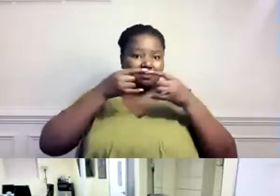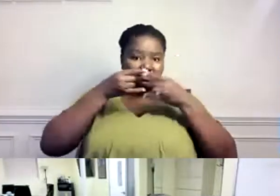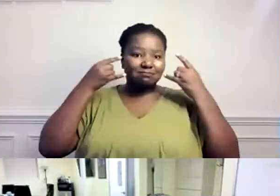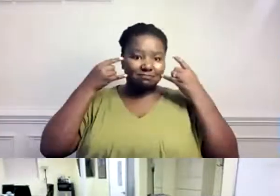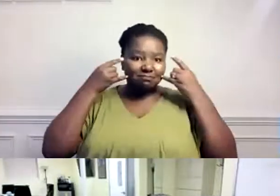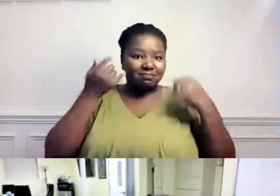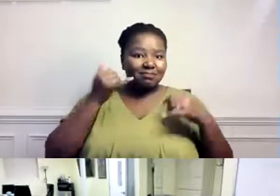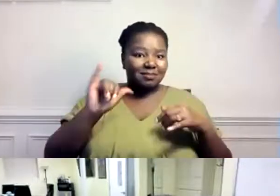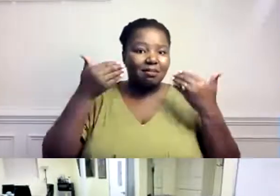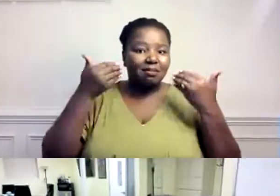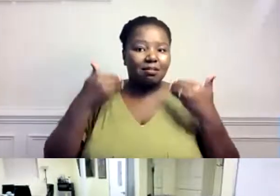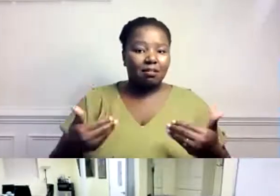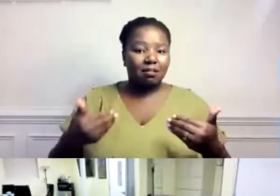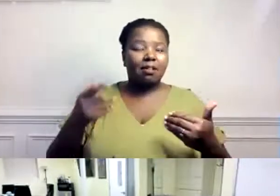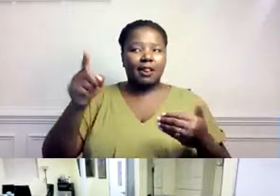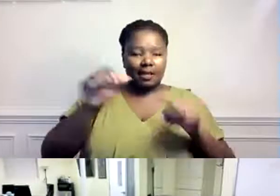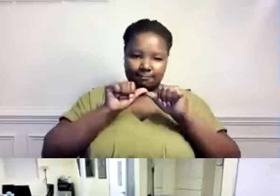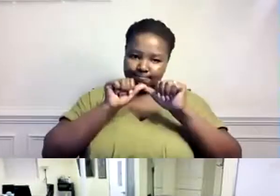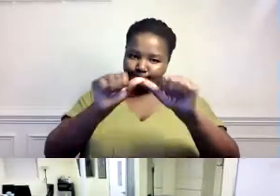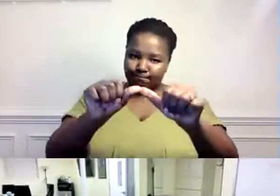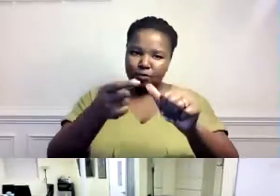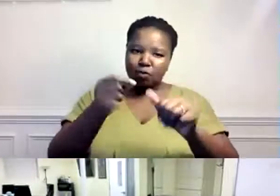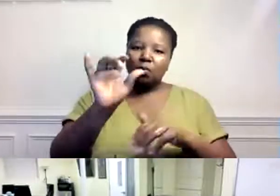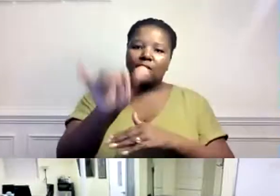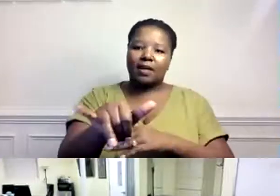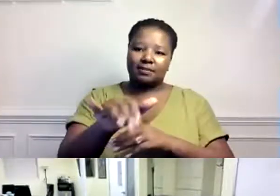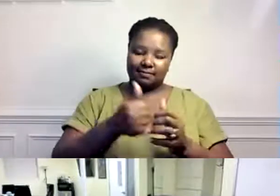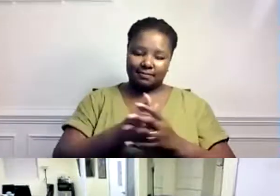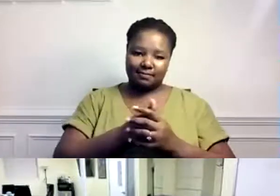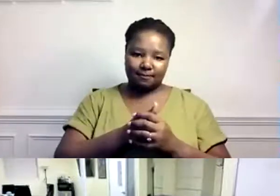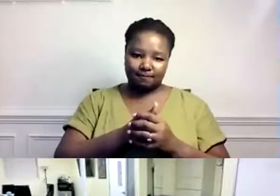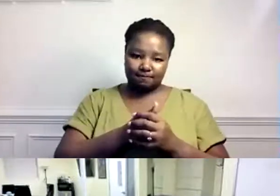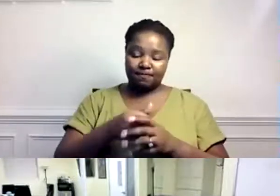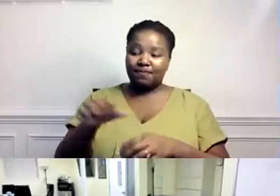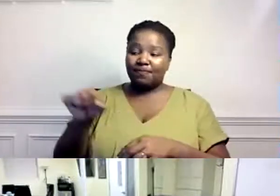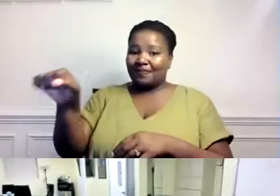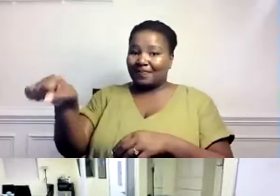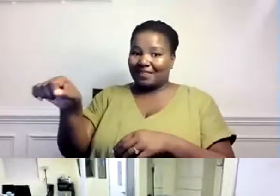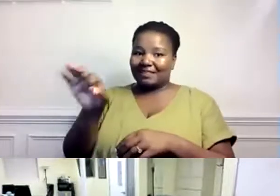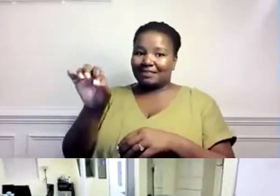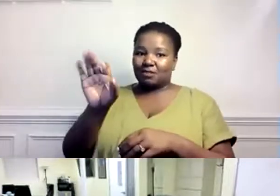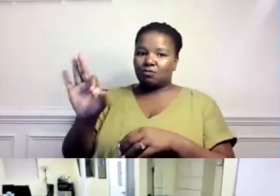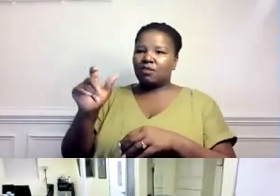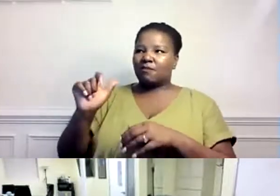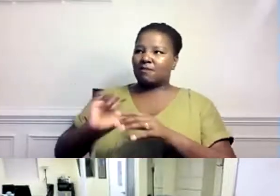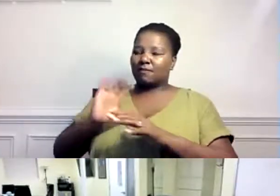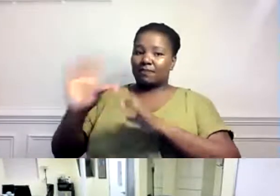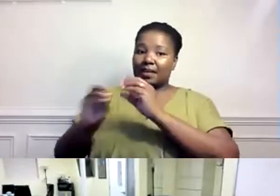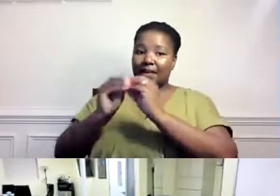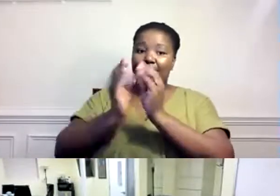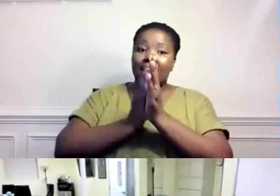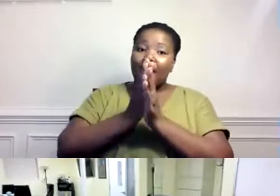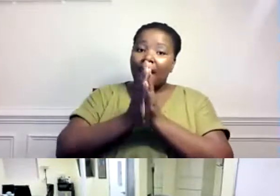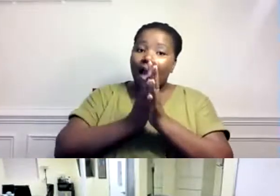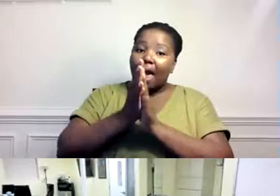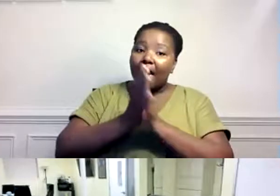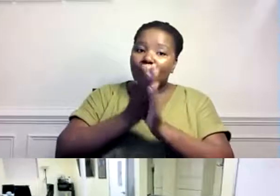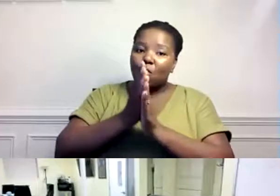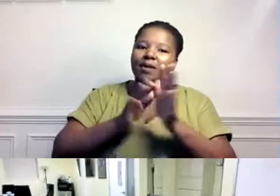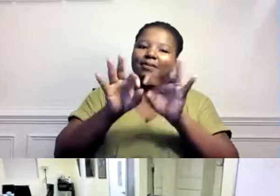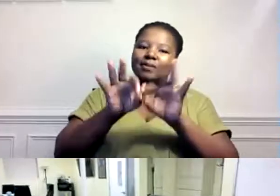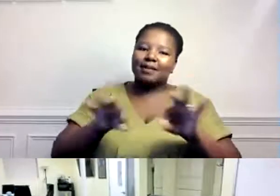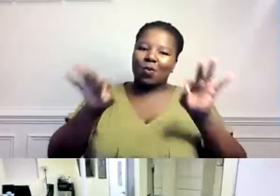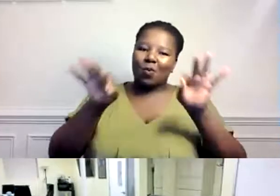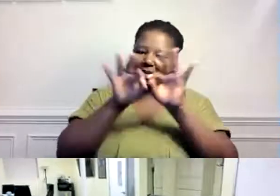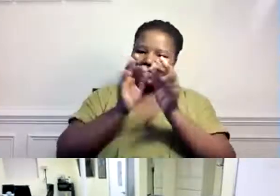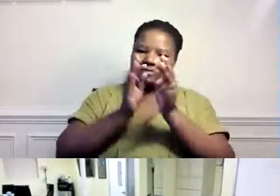and people need to continue to do that. Yeah, and I'll just put a plug in for hand washing, which, I think